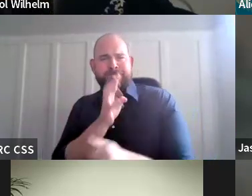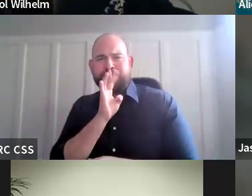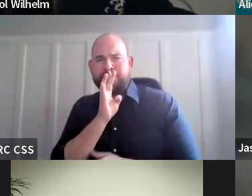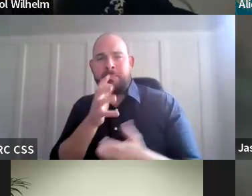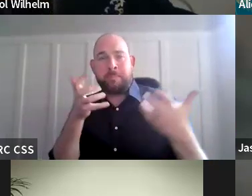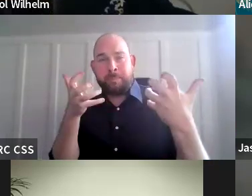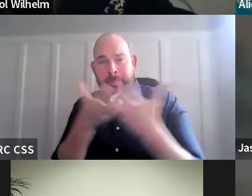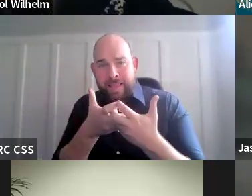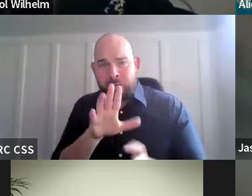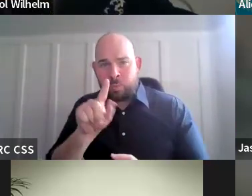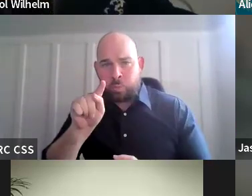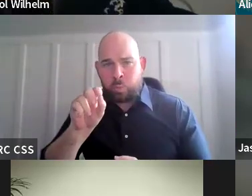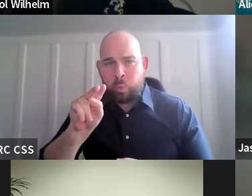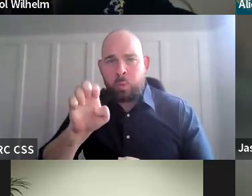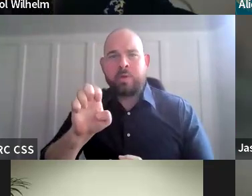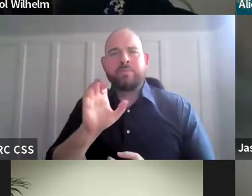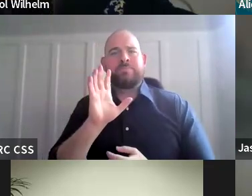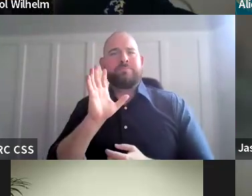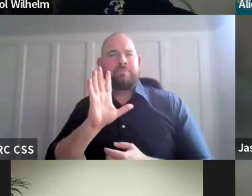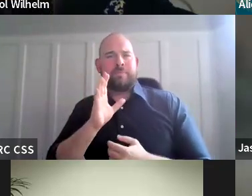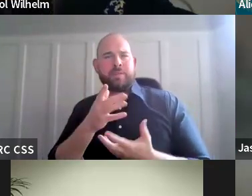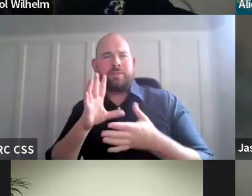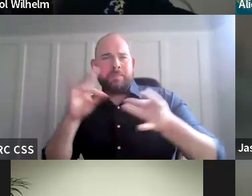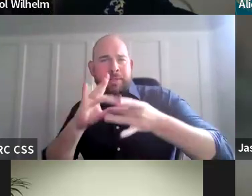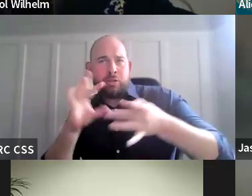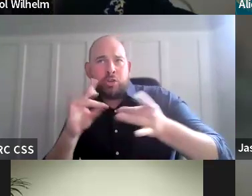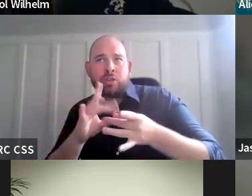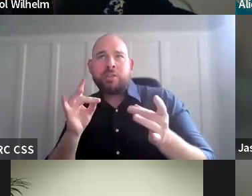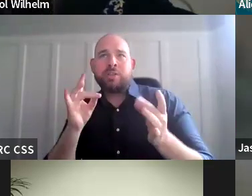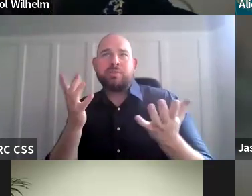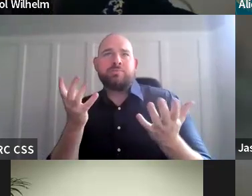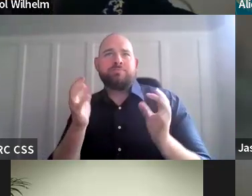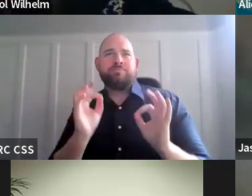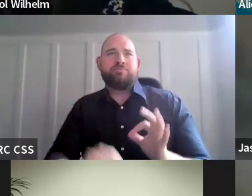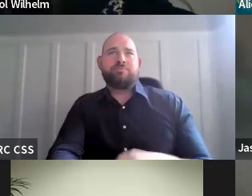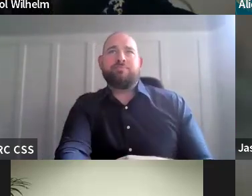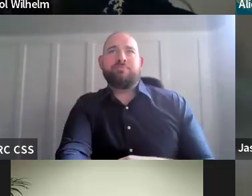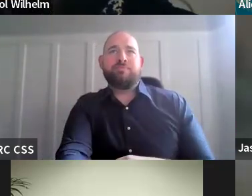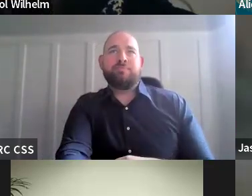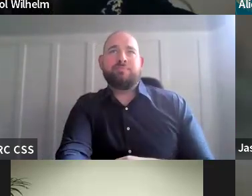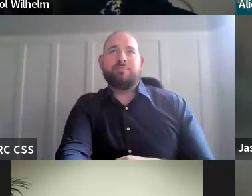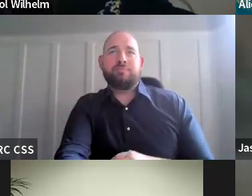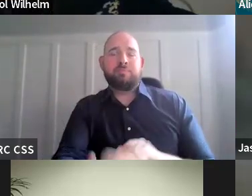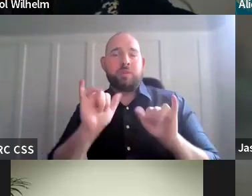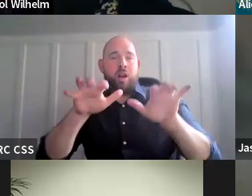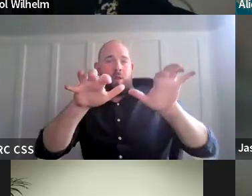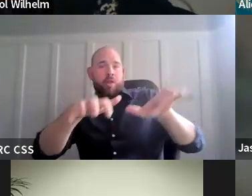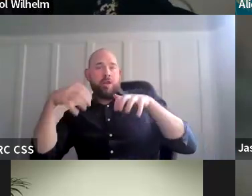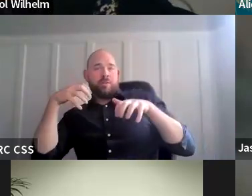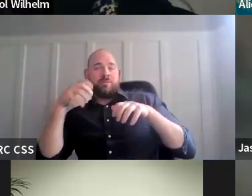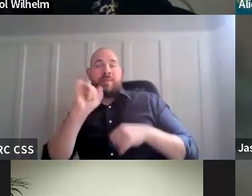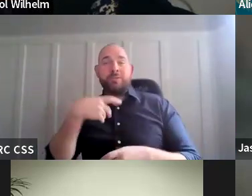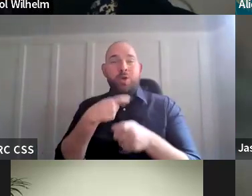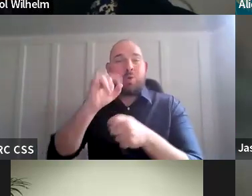sign very quickly and the interpreter is able to keep up. They're able to match their tone. They are providing an accurate